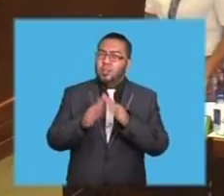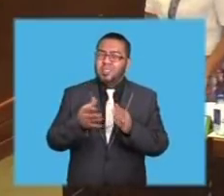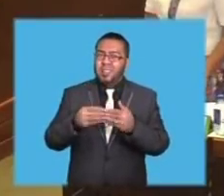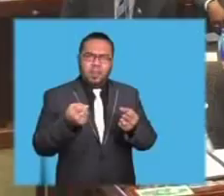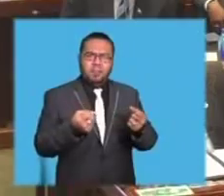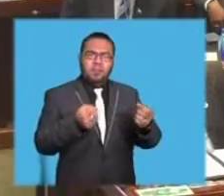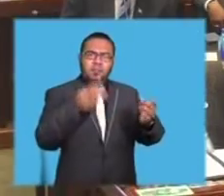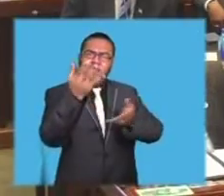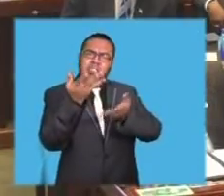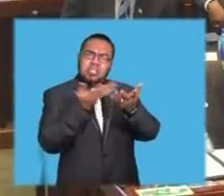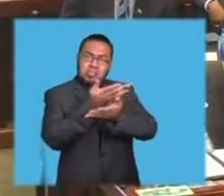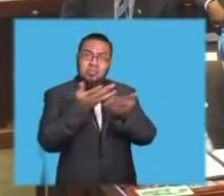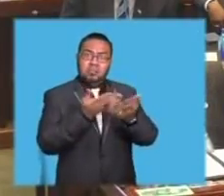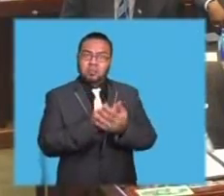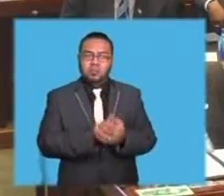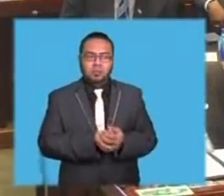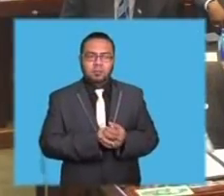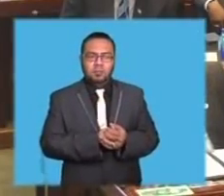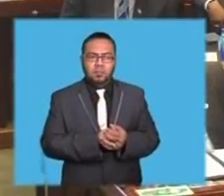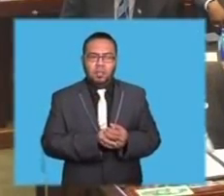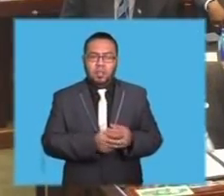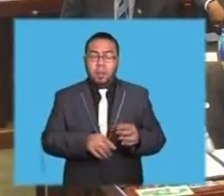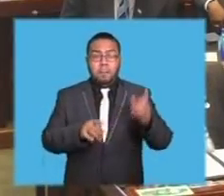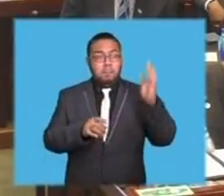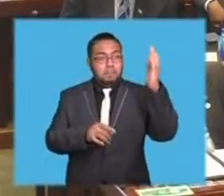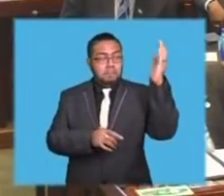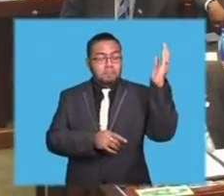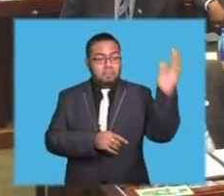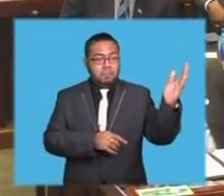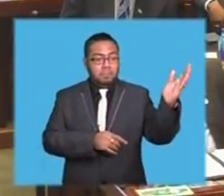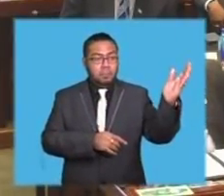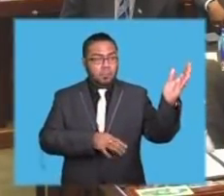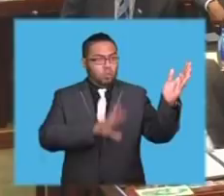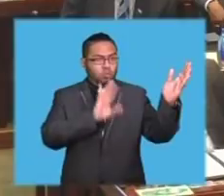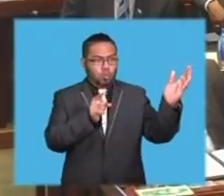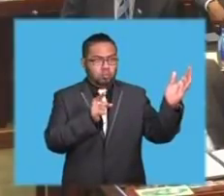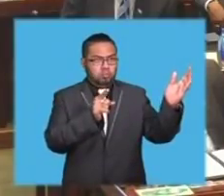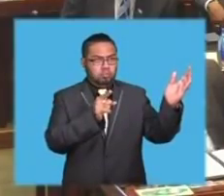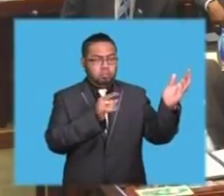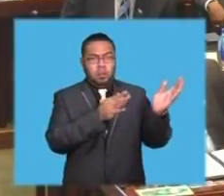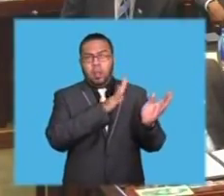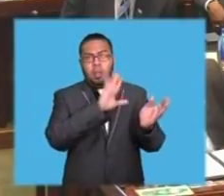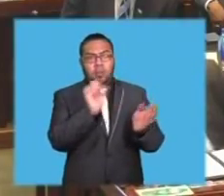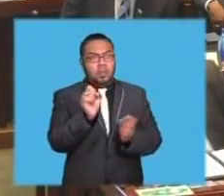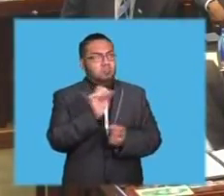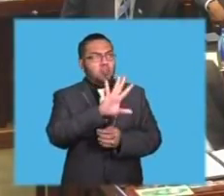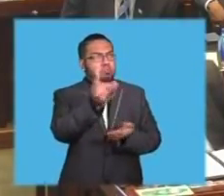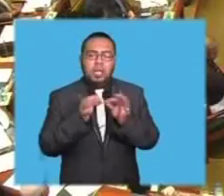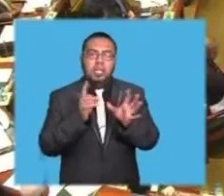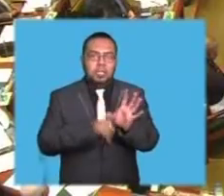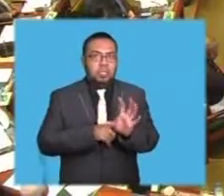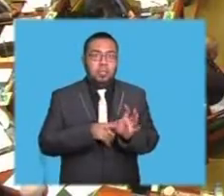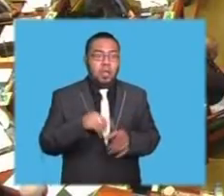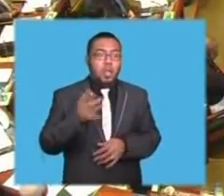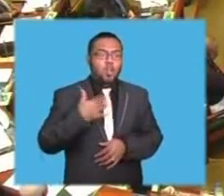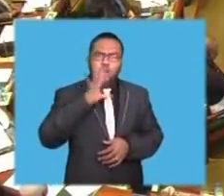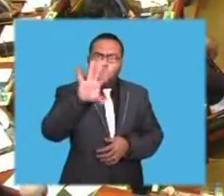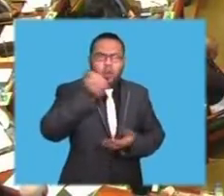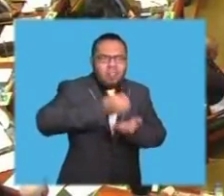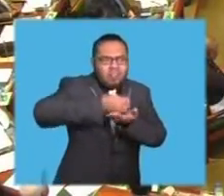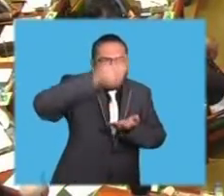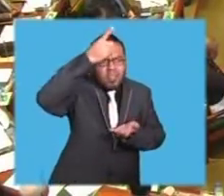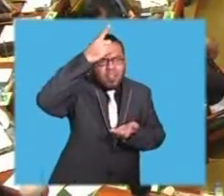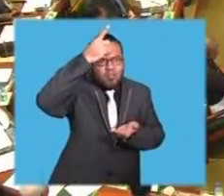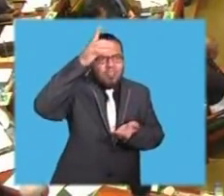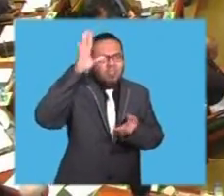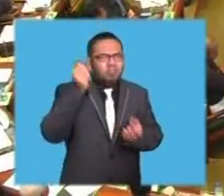ethnicity. The issue on the release of the demographic data was highlighted in Parliament on Monday when the opposition leader Rotemu Mukepa asked